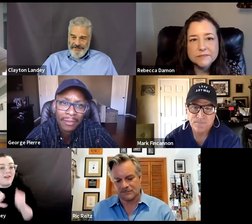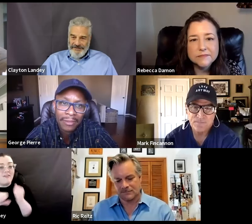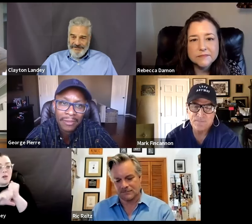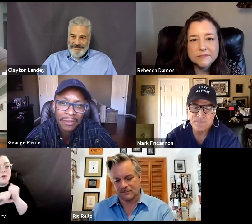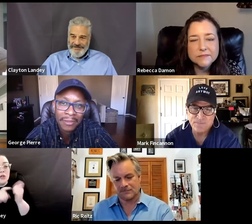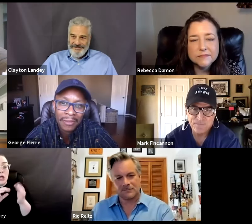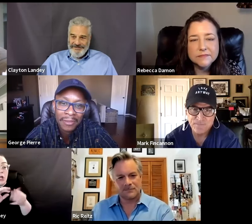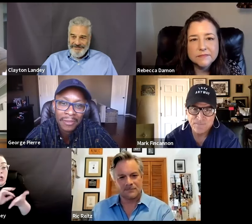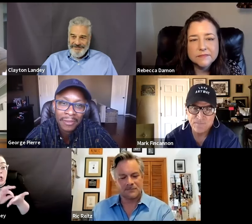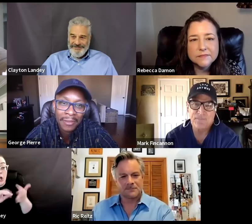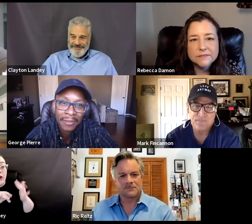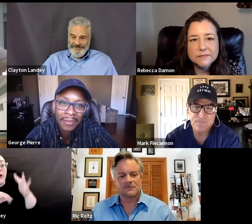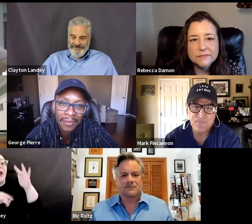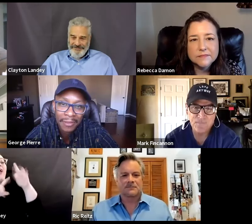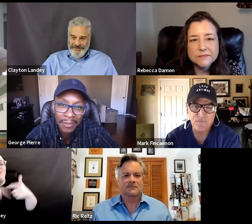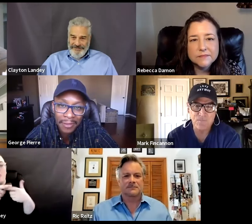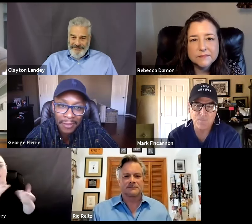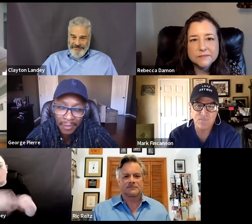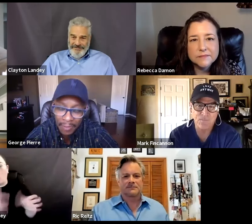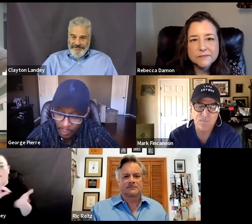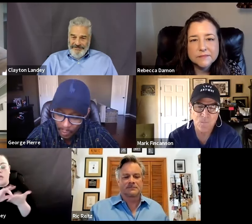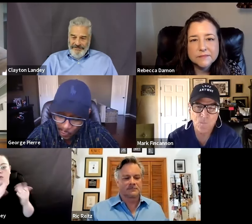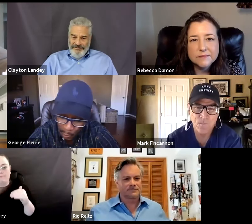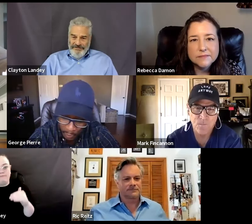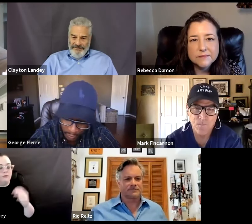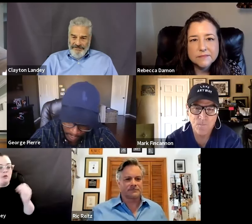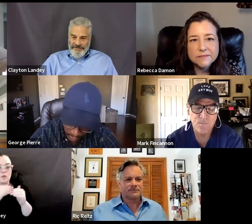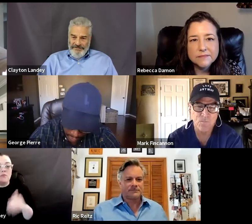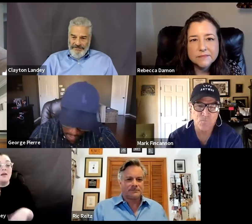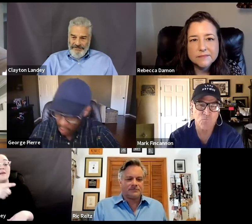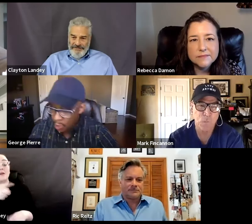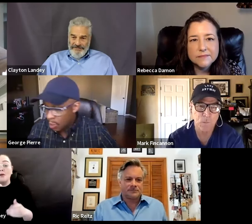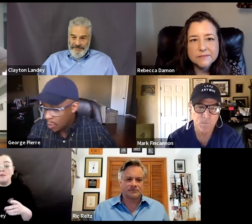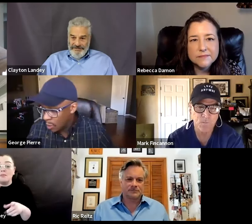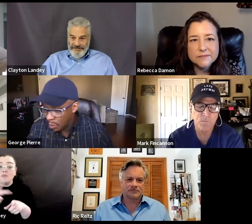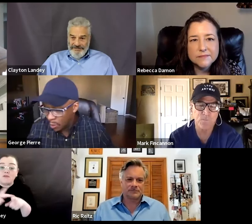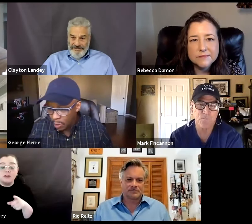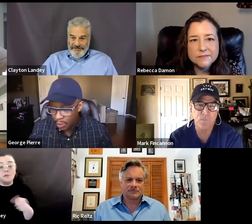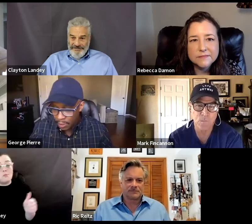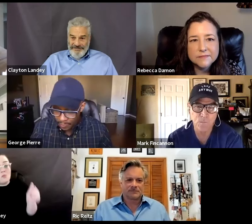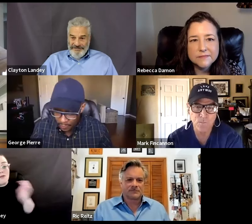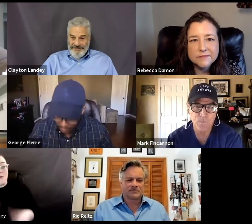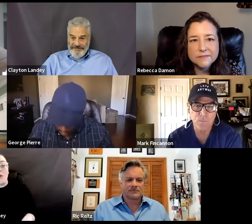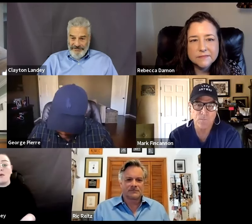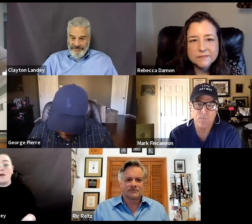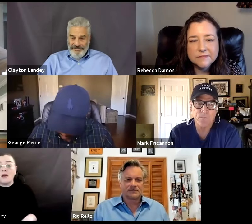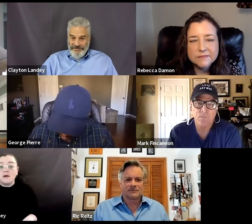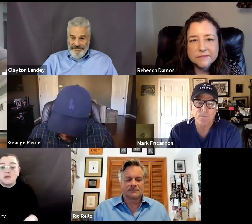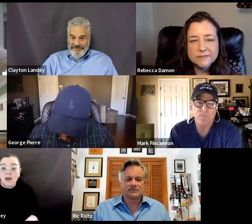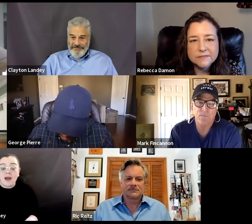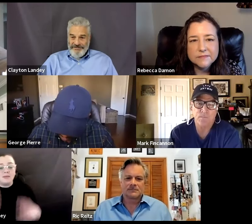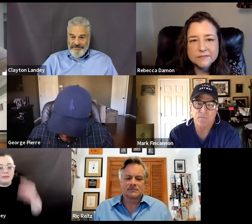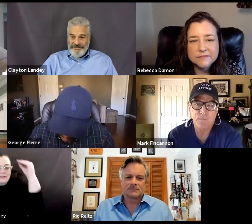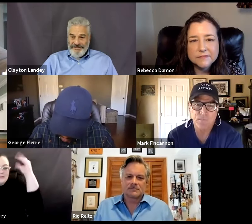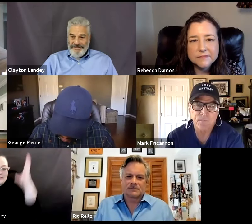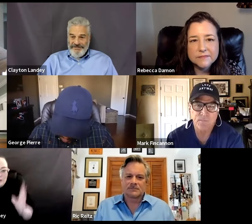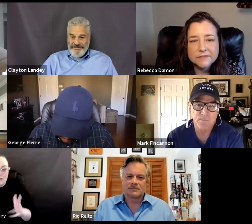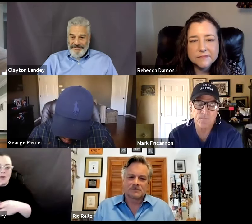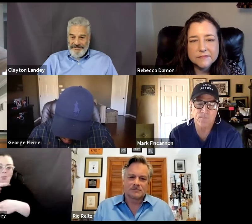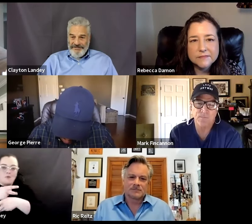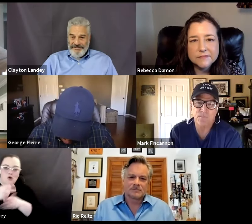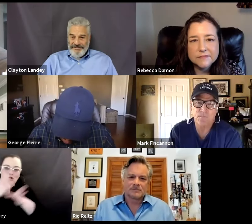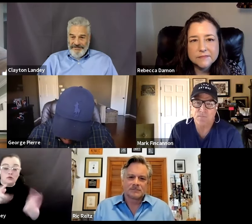we will as well. He's been a professional performer, mime, actor, director, producer, writer, and teacher for over 45